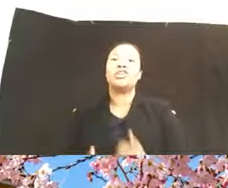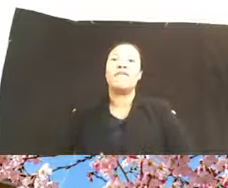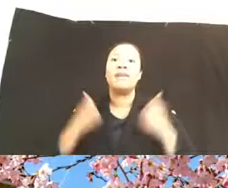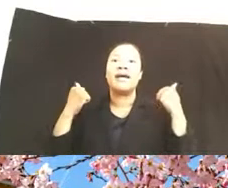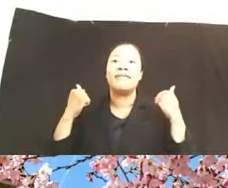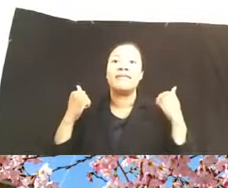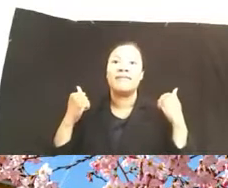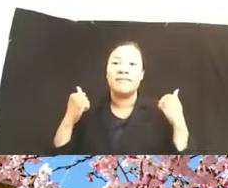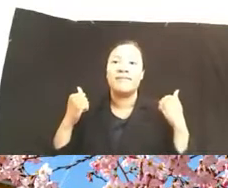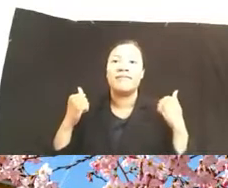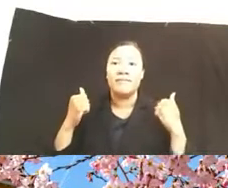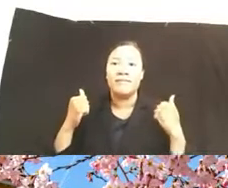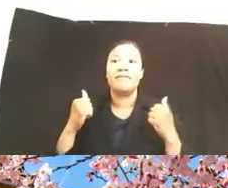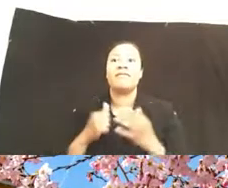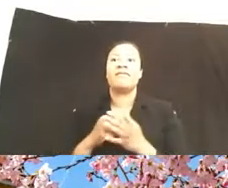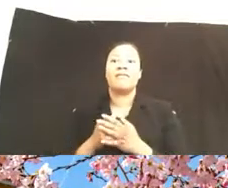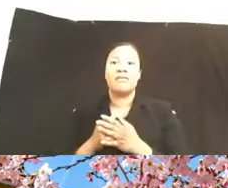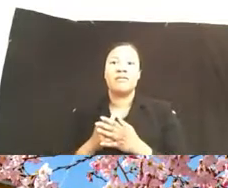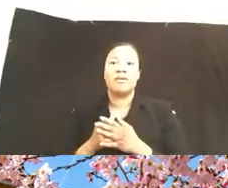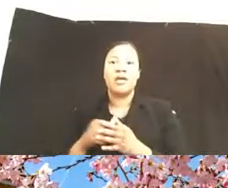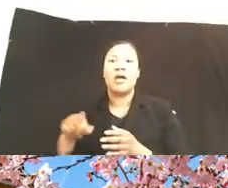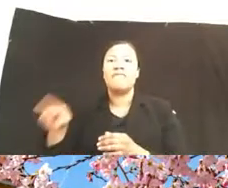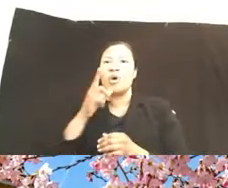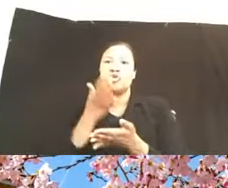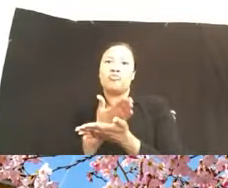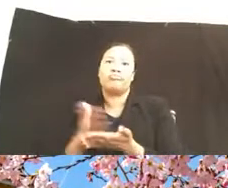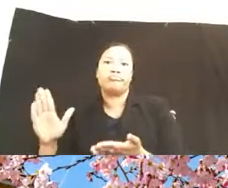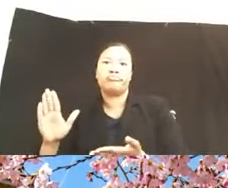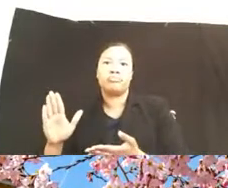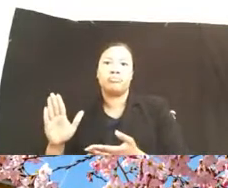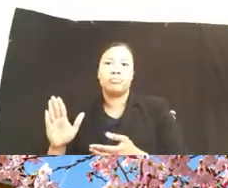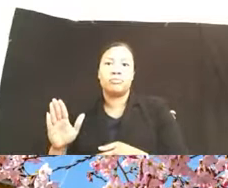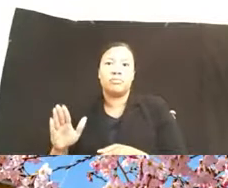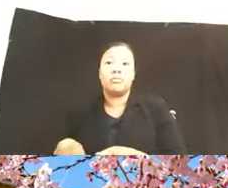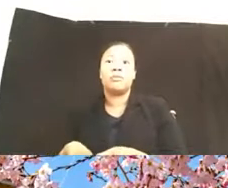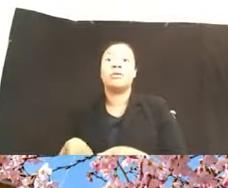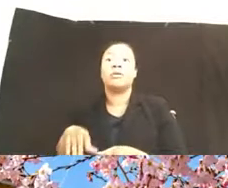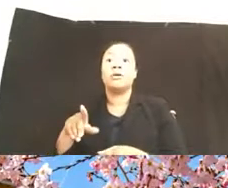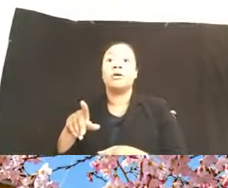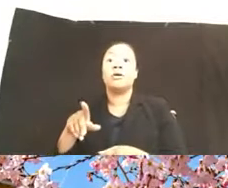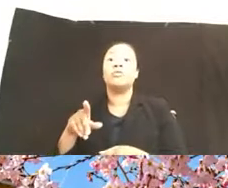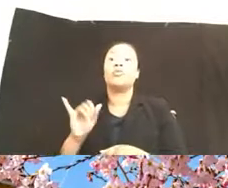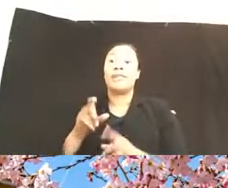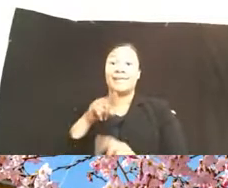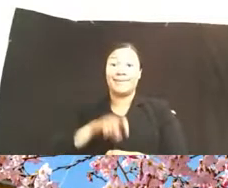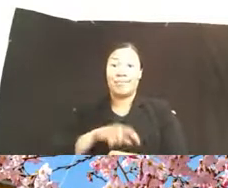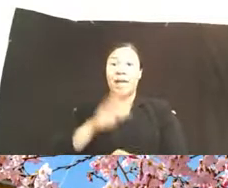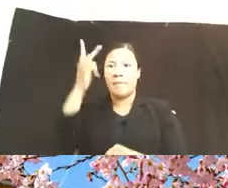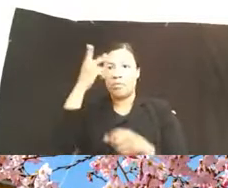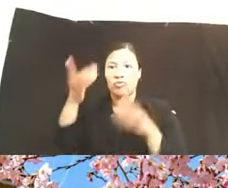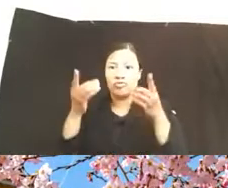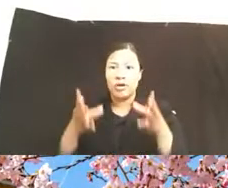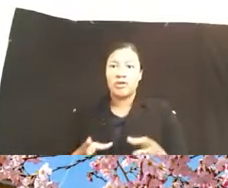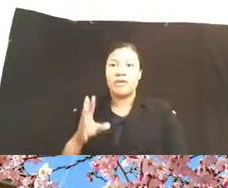dispossessed. By that time, I was program director of the International Communication Program in SIS, and we'd